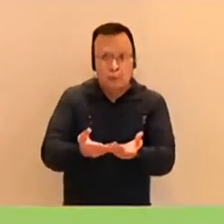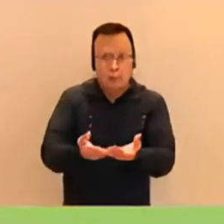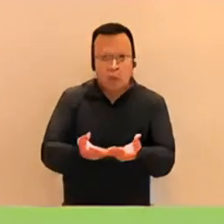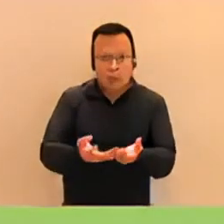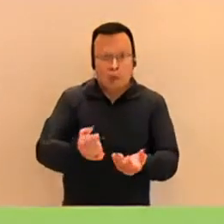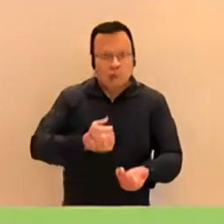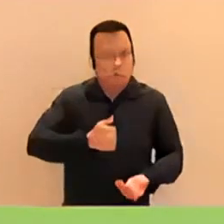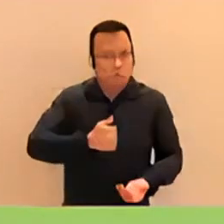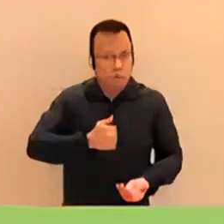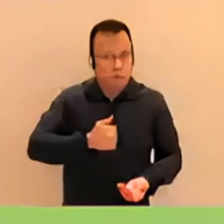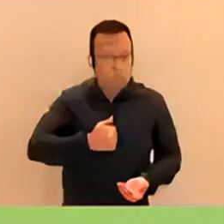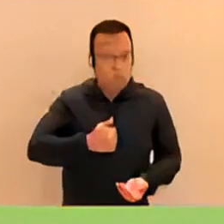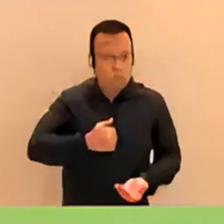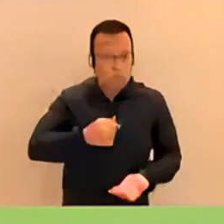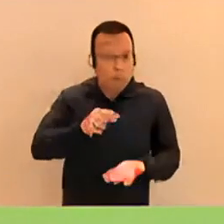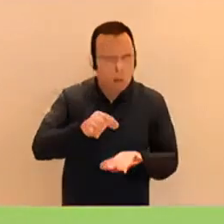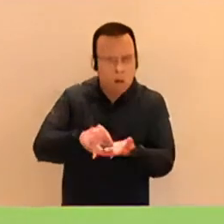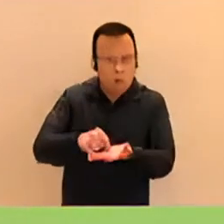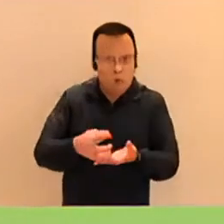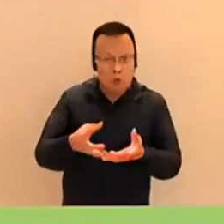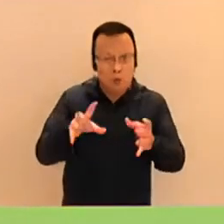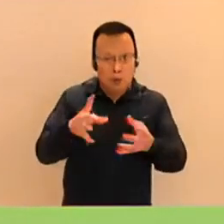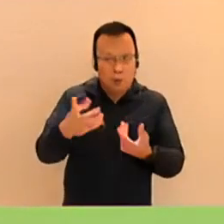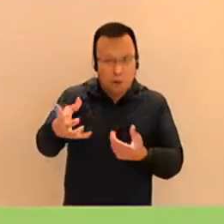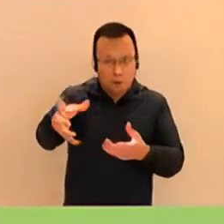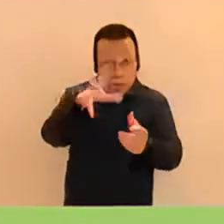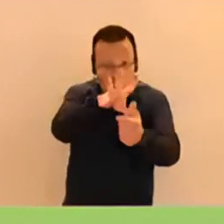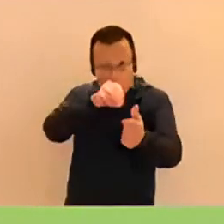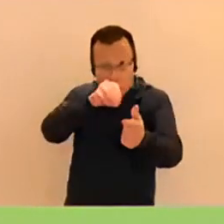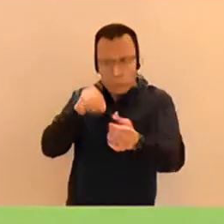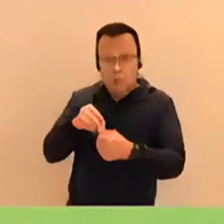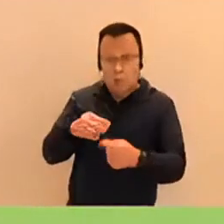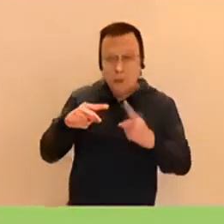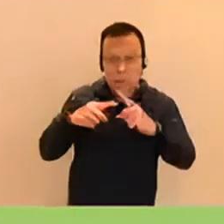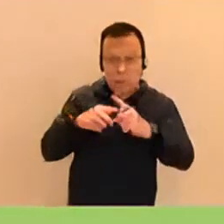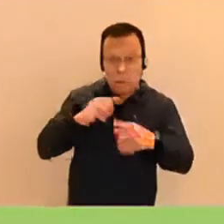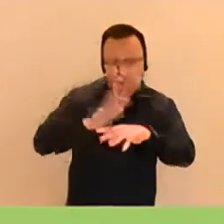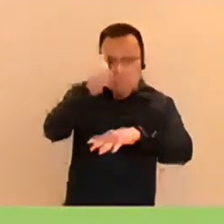attracting talents, and pooling various INT enterprises.